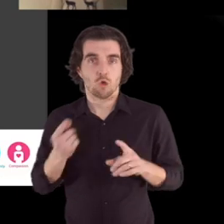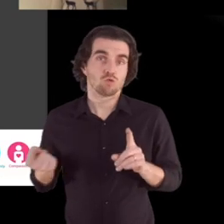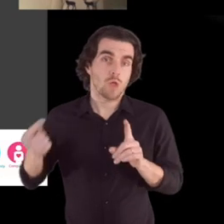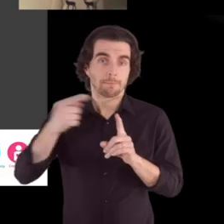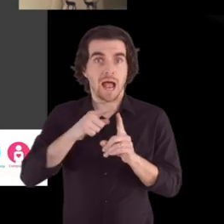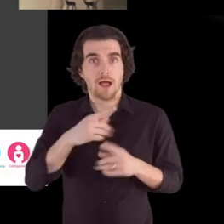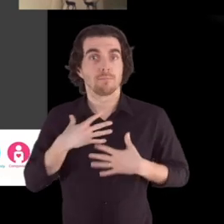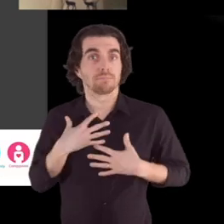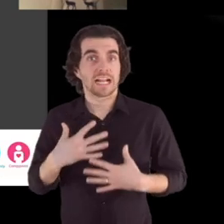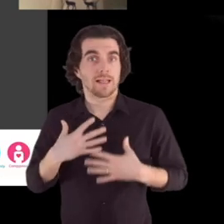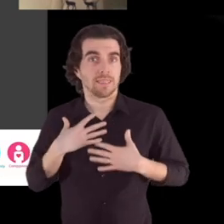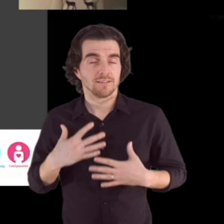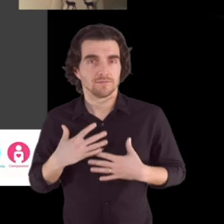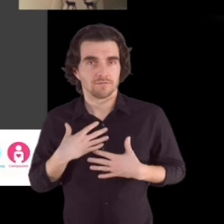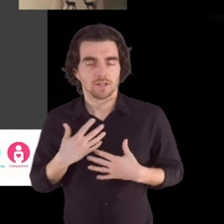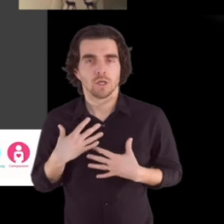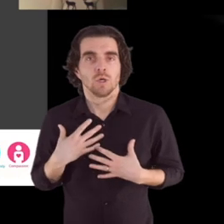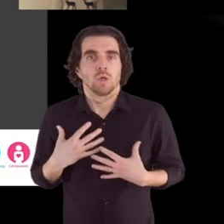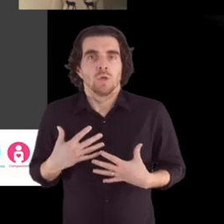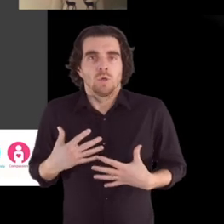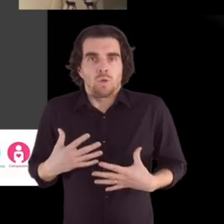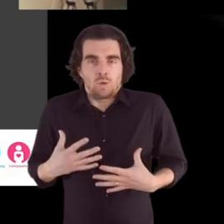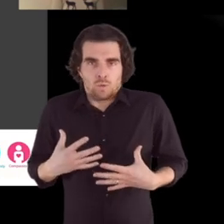And gently bringing your attention back to your breathing.